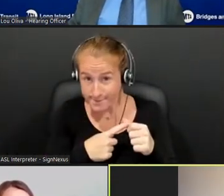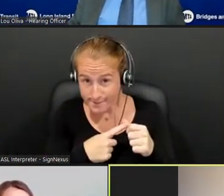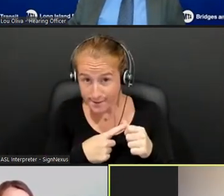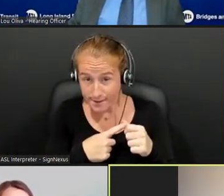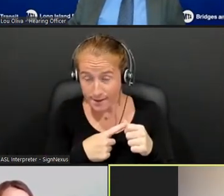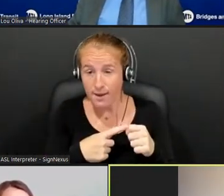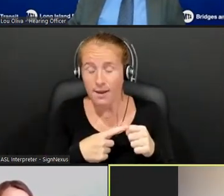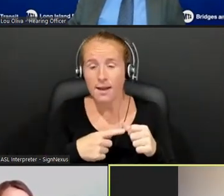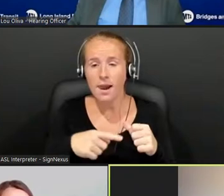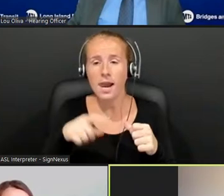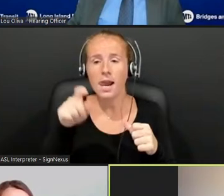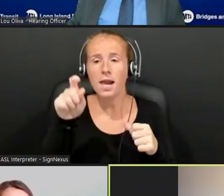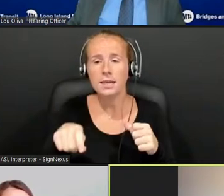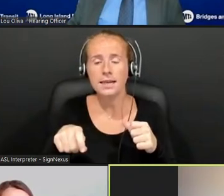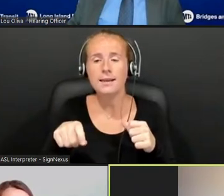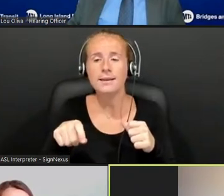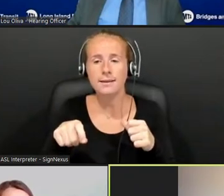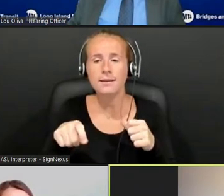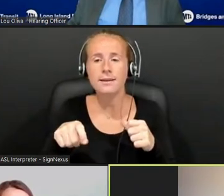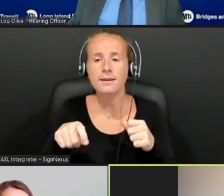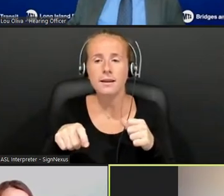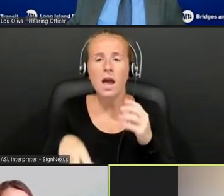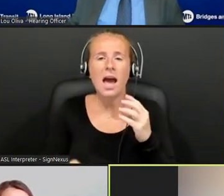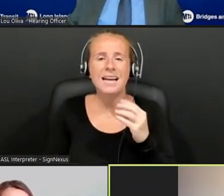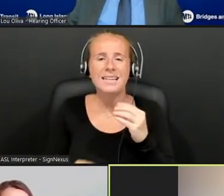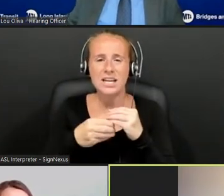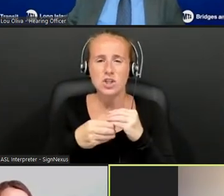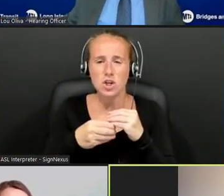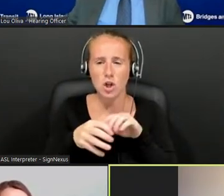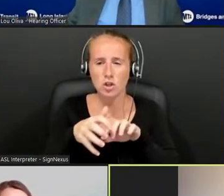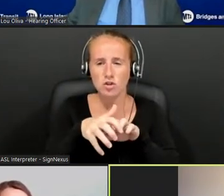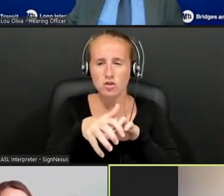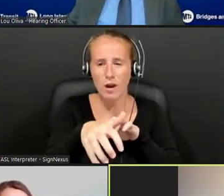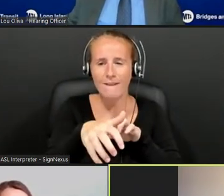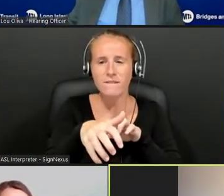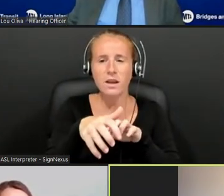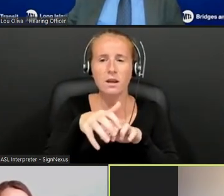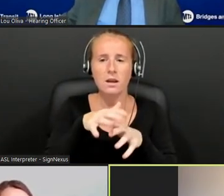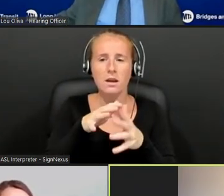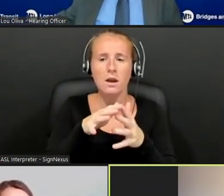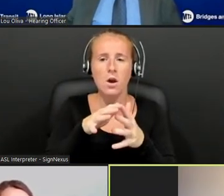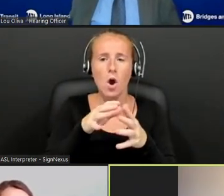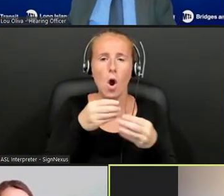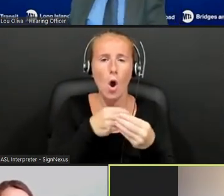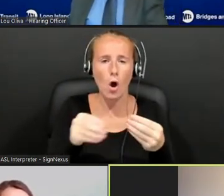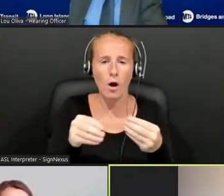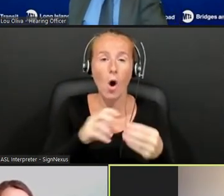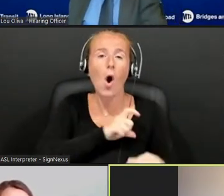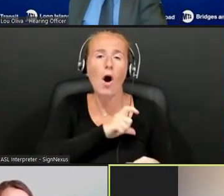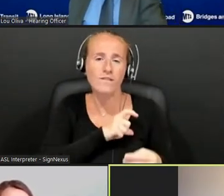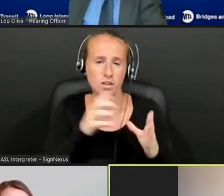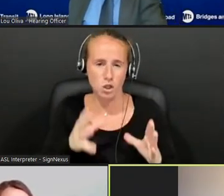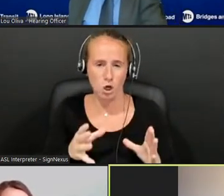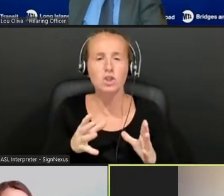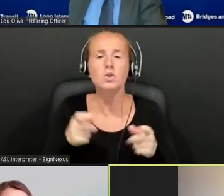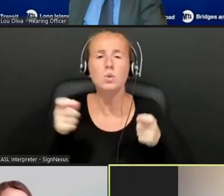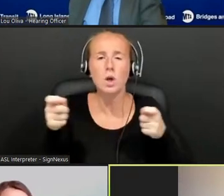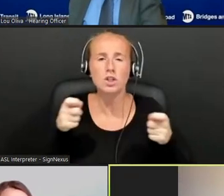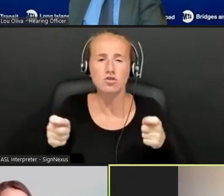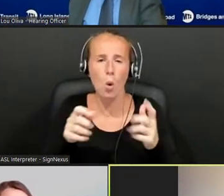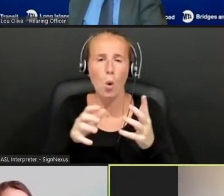is additional traffic offices to control traffic but they must be